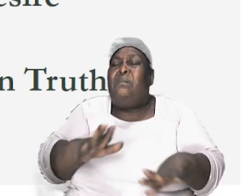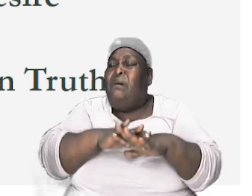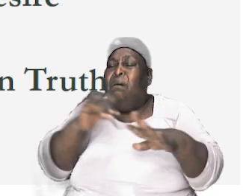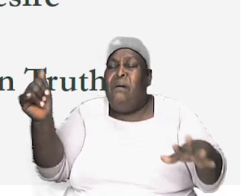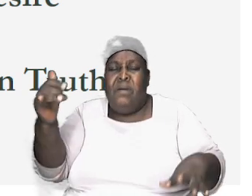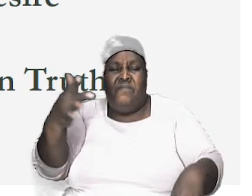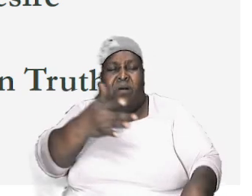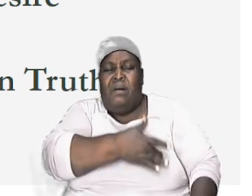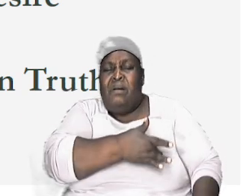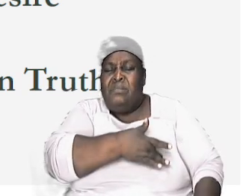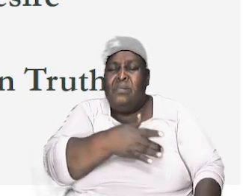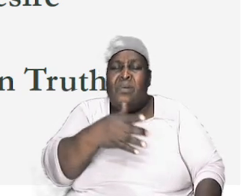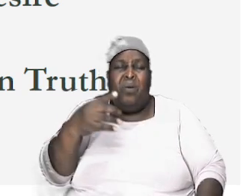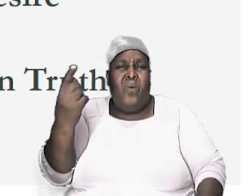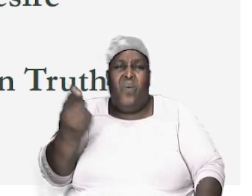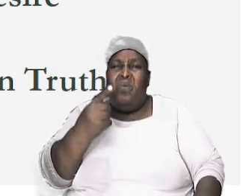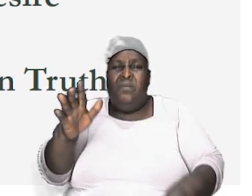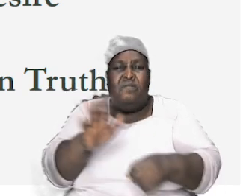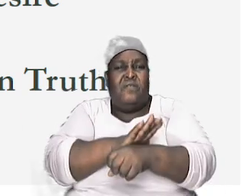only be fulfilled